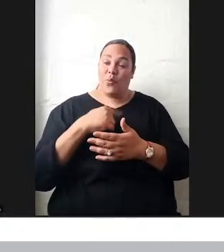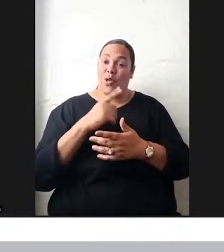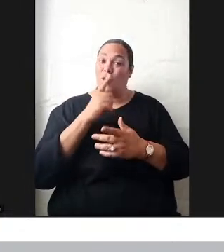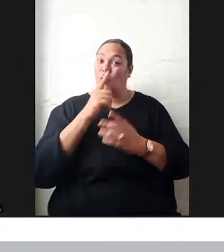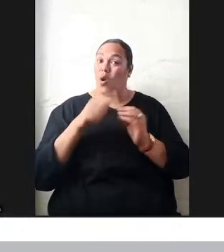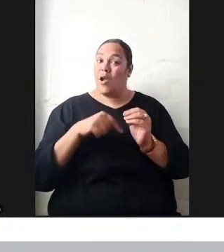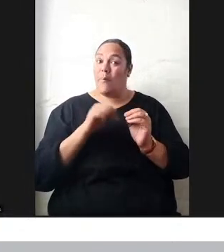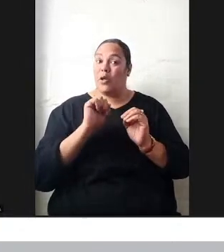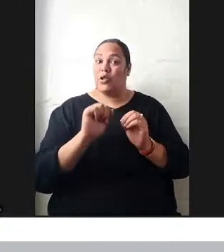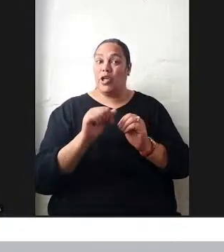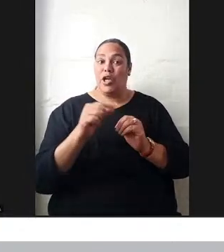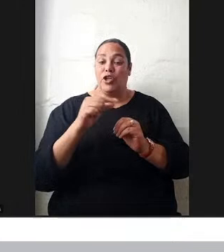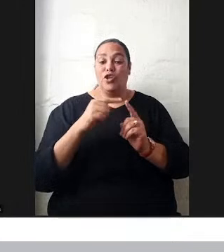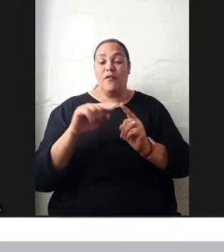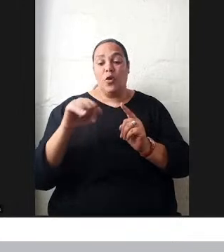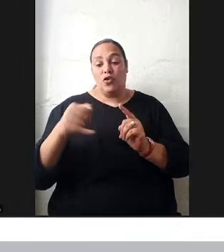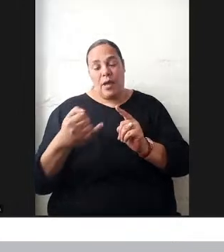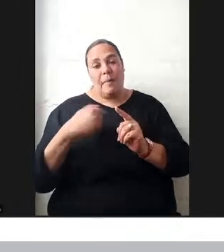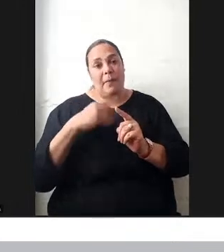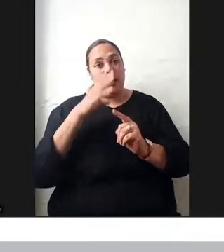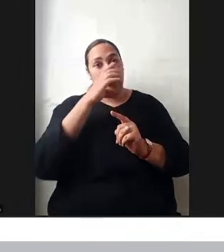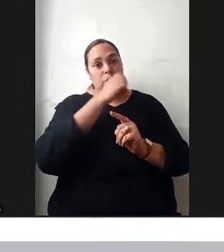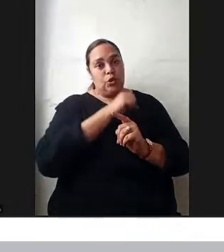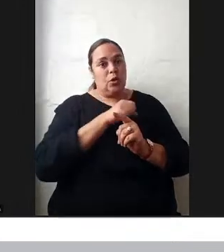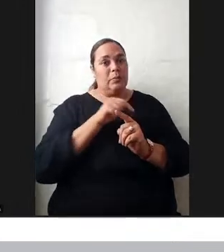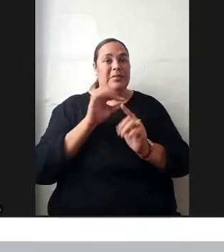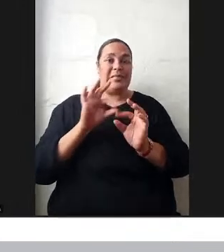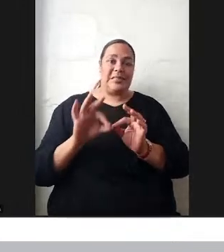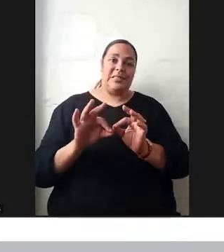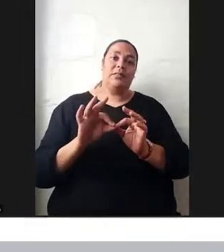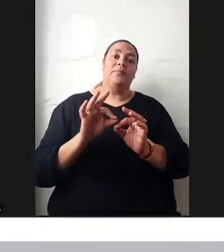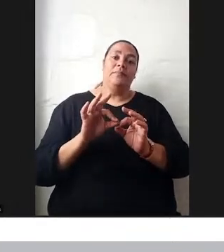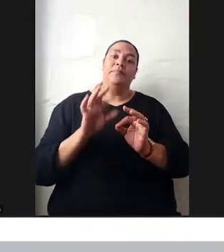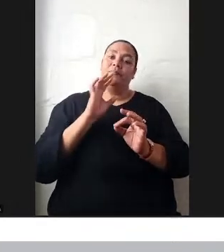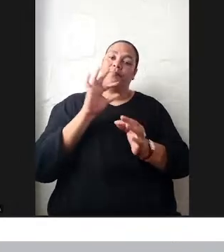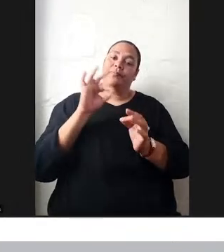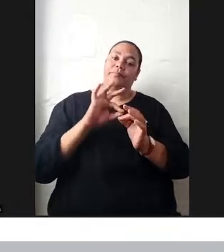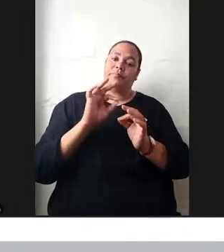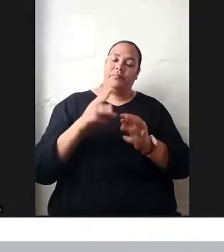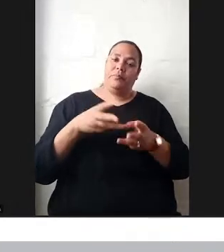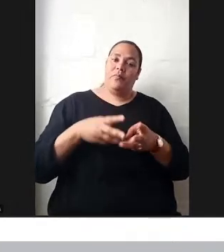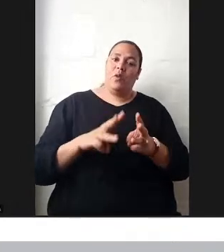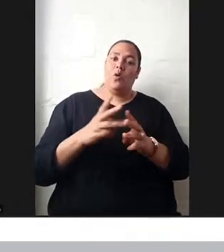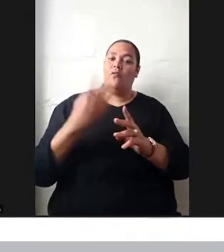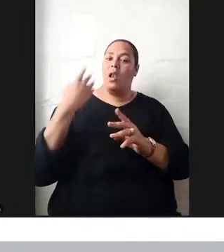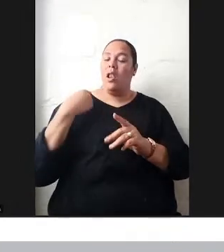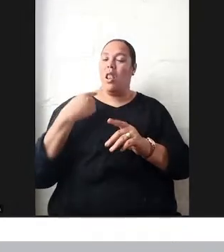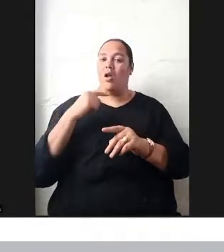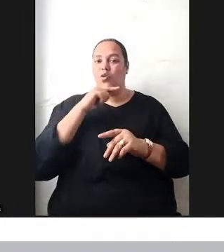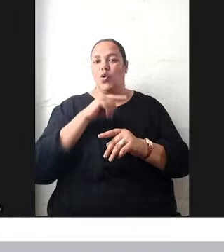G4J, which I would assume that it is this particular quarter or the last quarter of last year where this strategy was